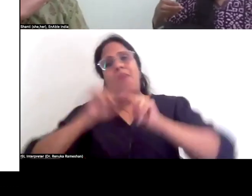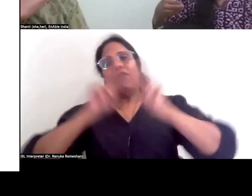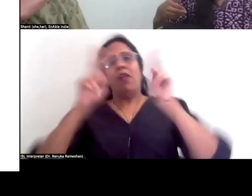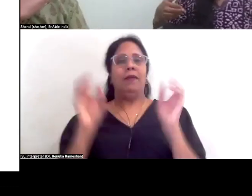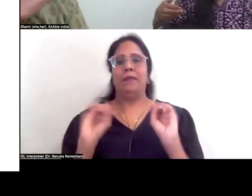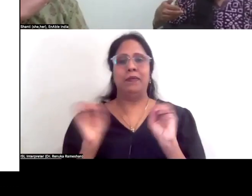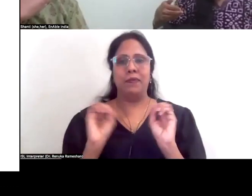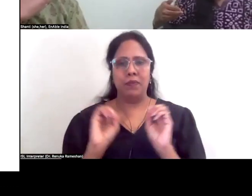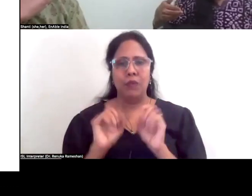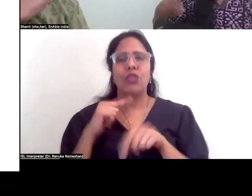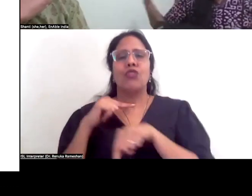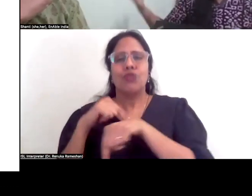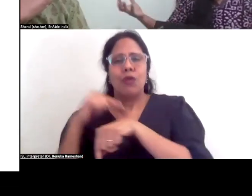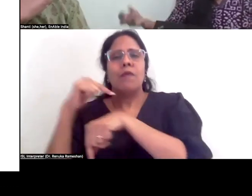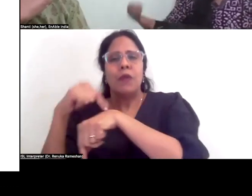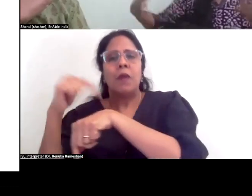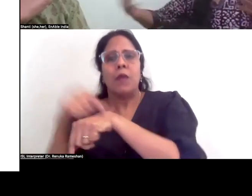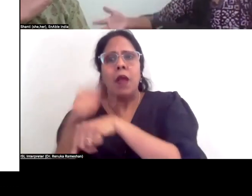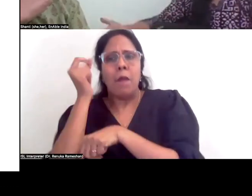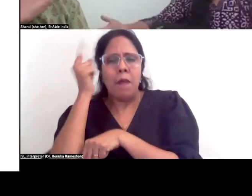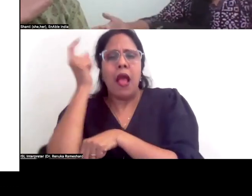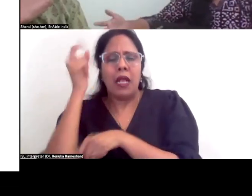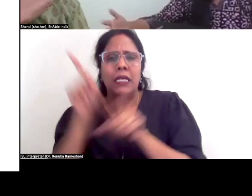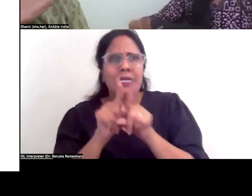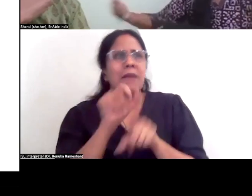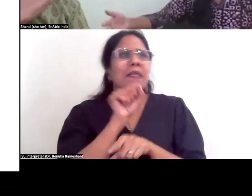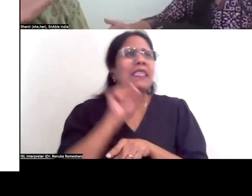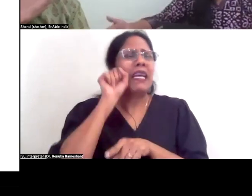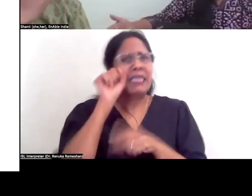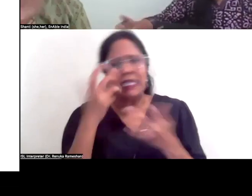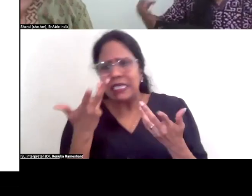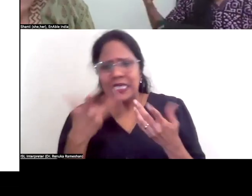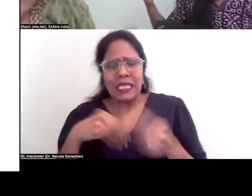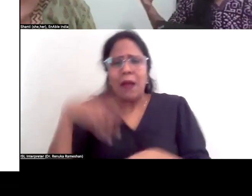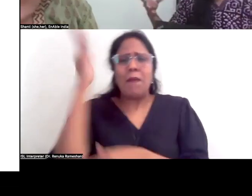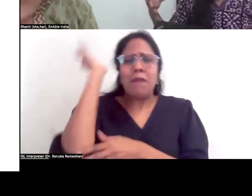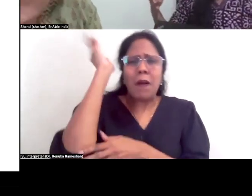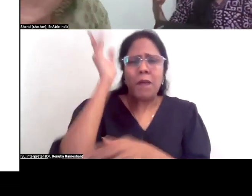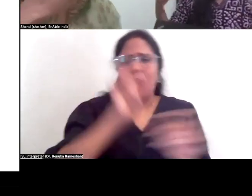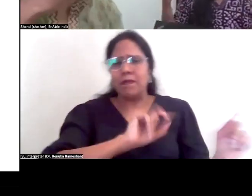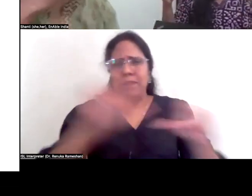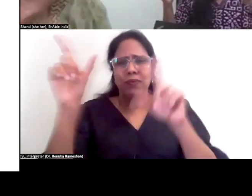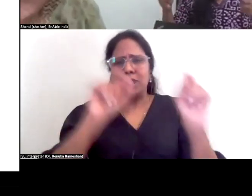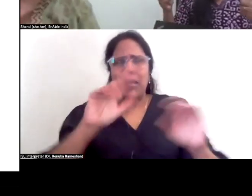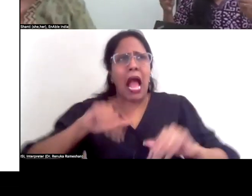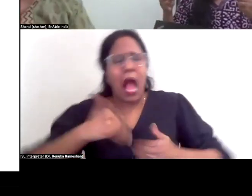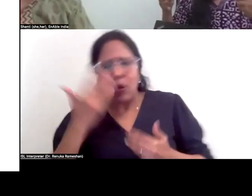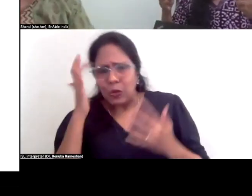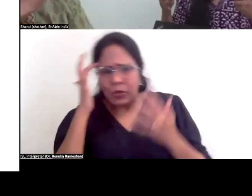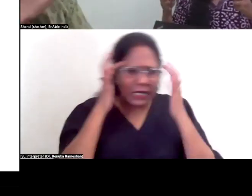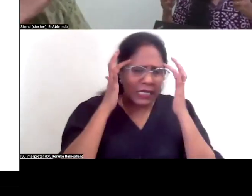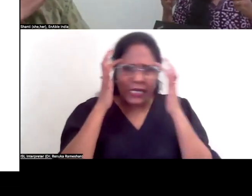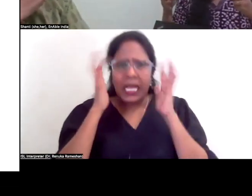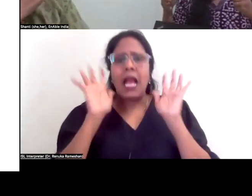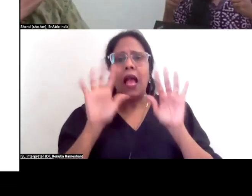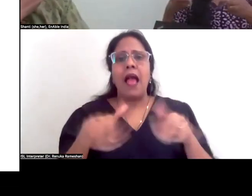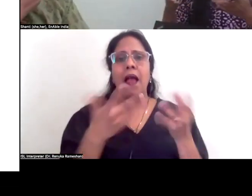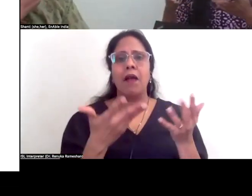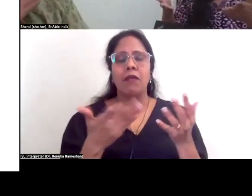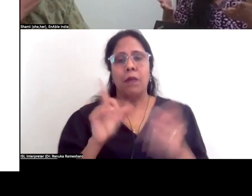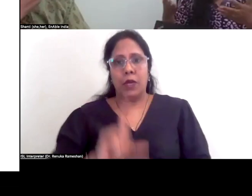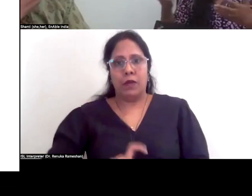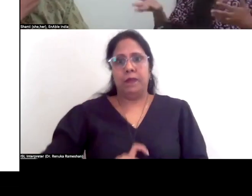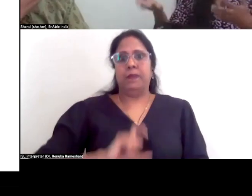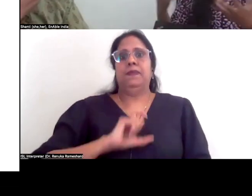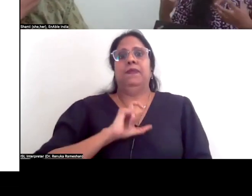was also saying us that I also don't know like how to be going to present it, right? But let's all. But one confidence I think